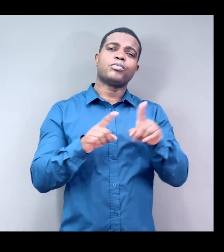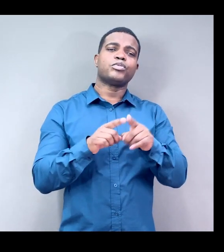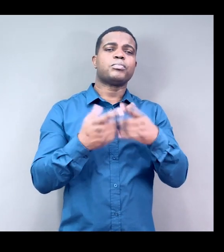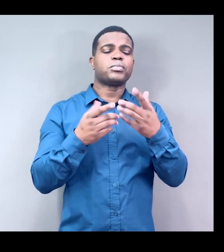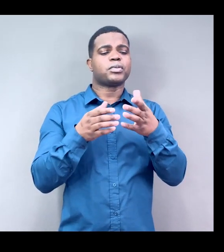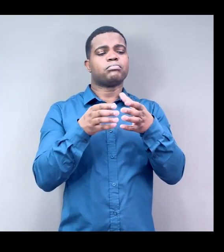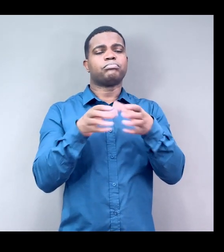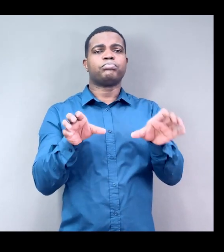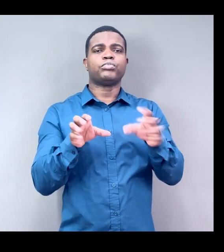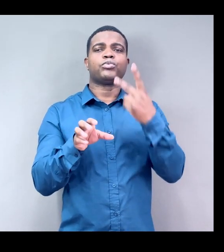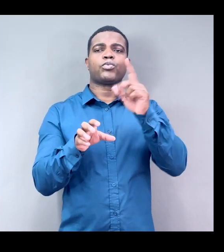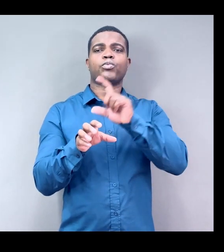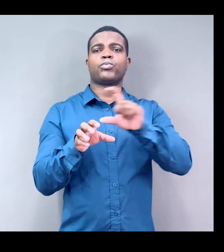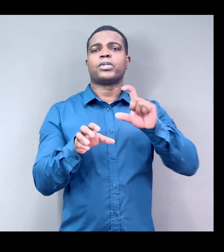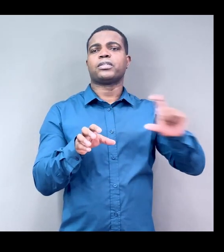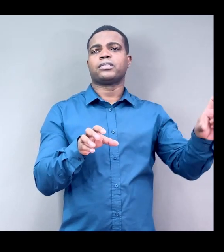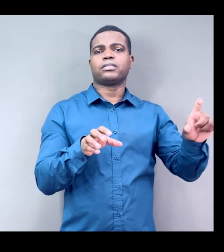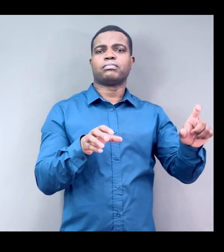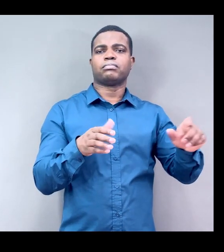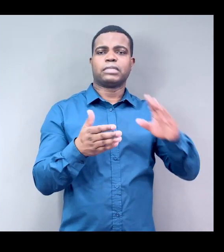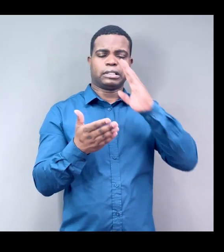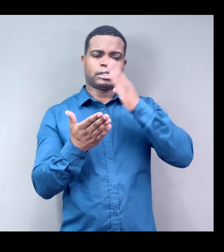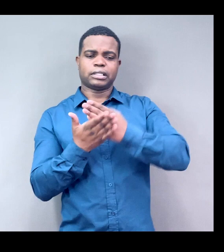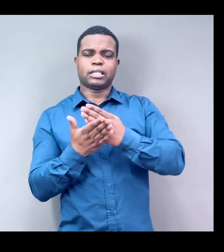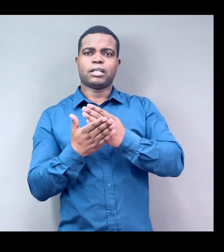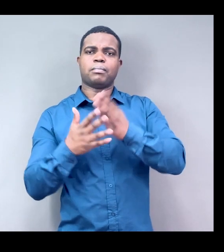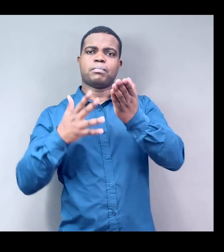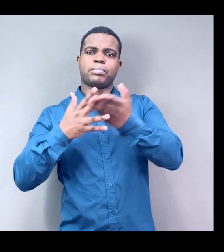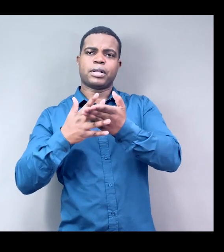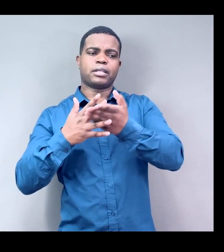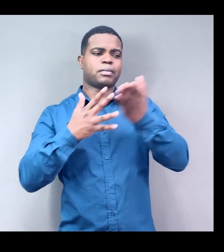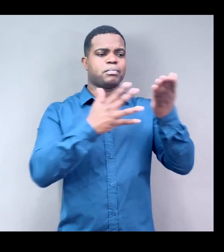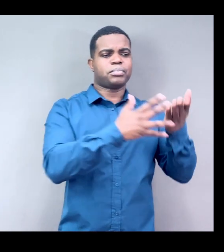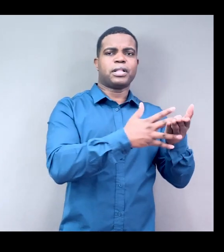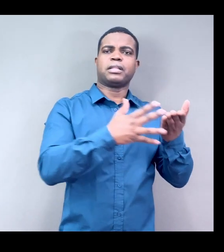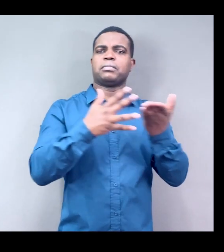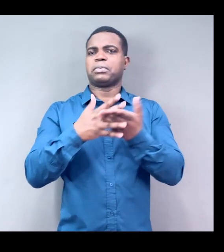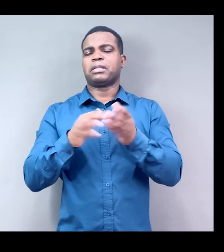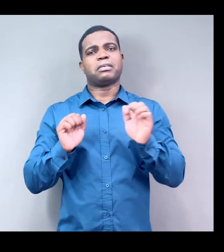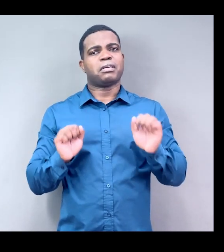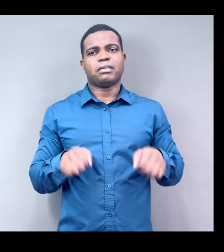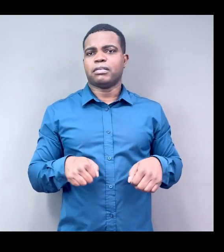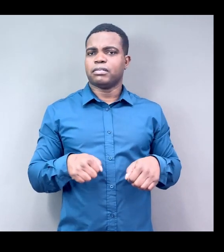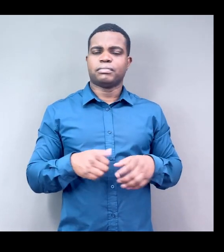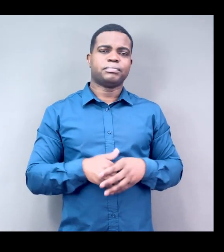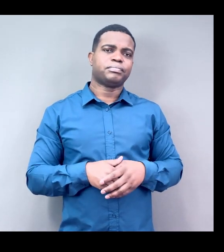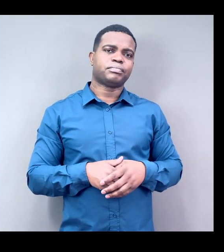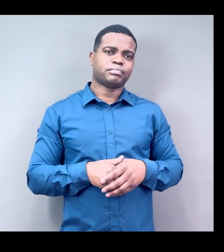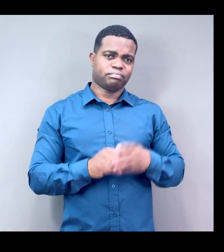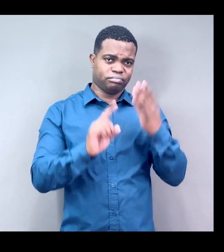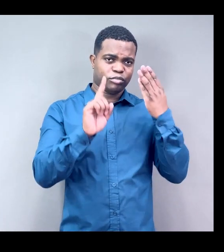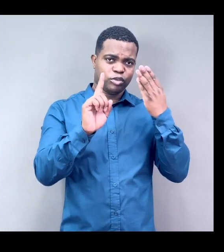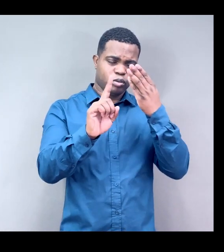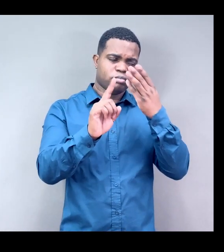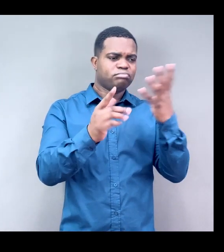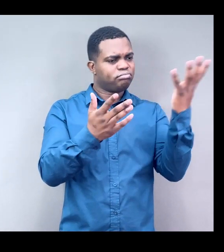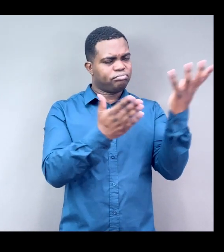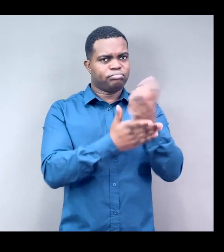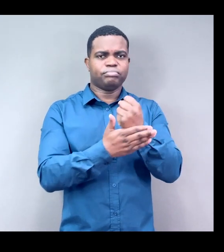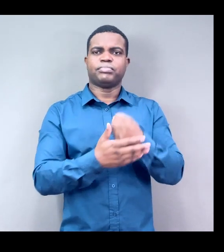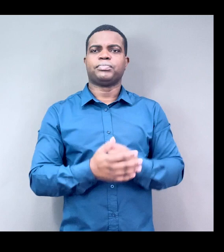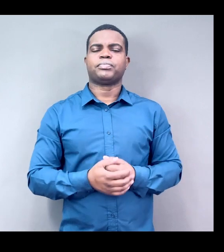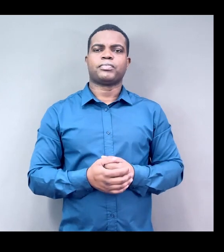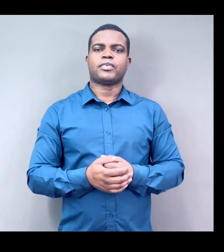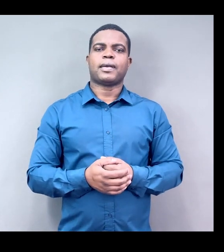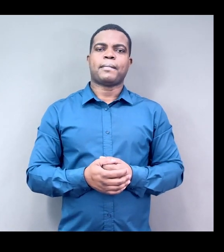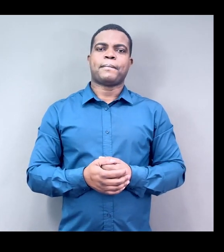You can decide to break it into weeks. You can decide to break it into months. You can decide to break it into days. So looking at this,